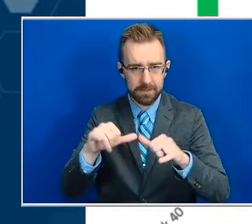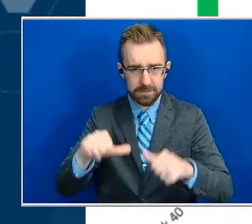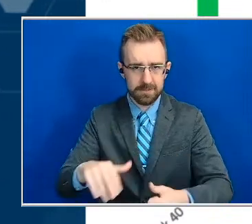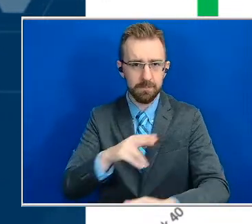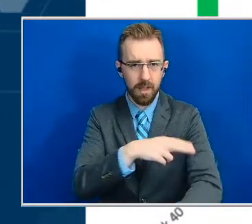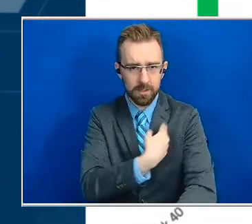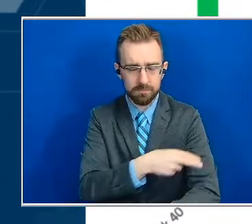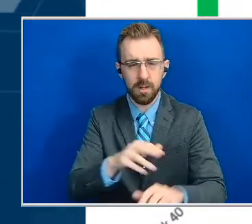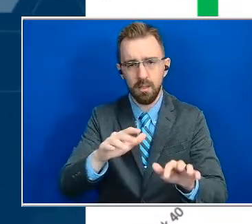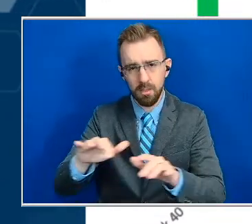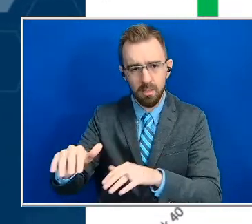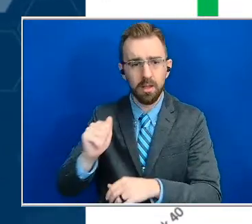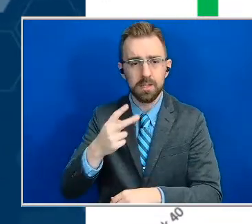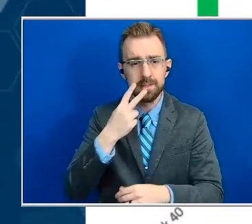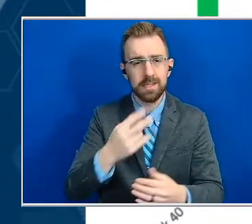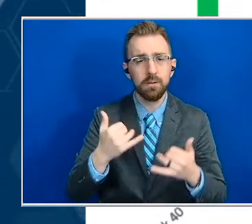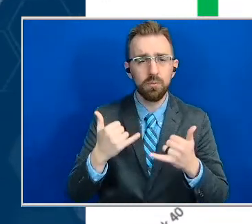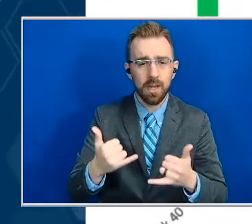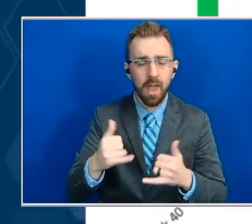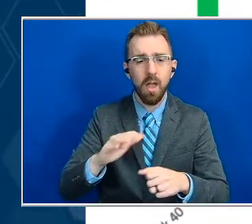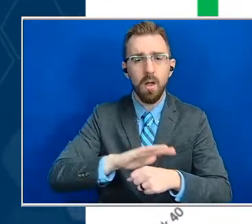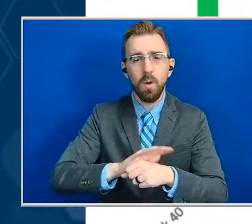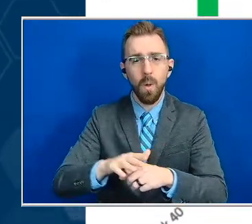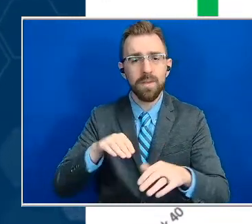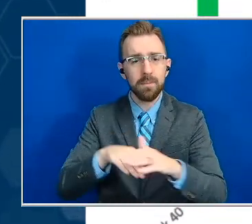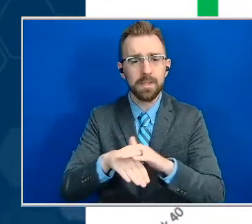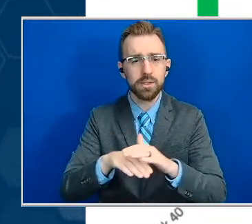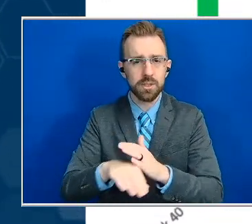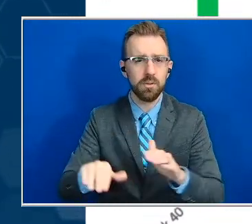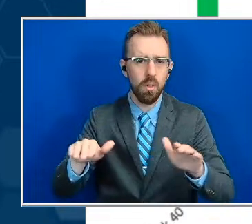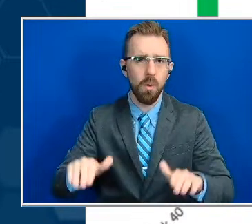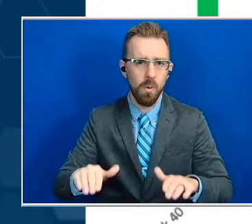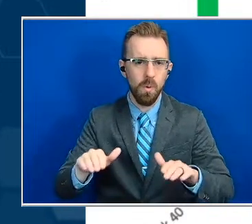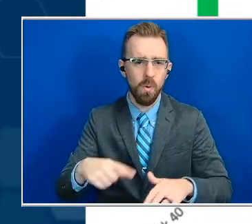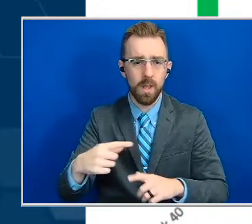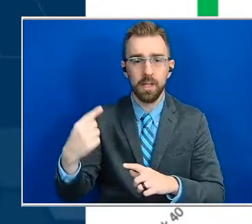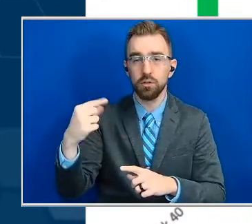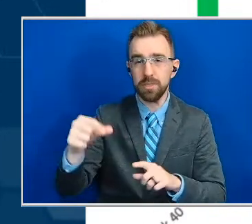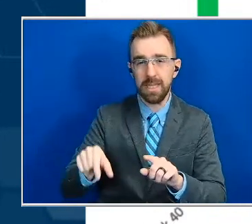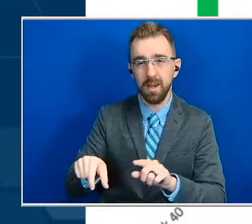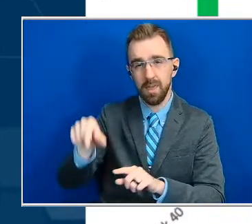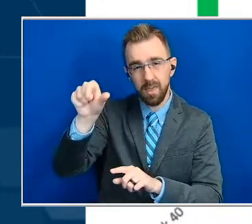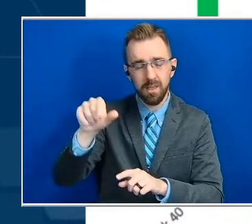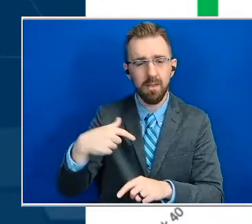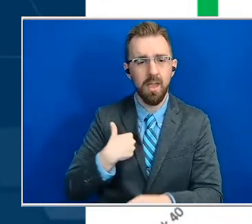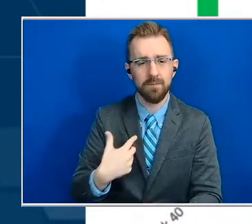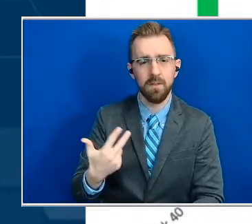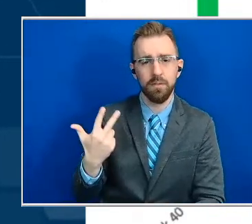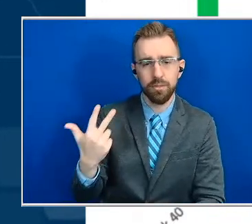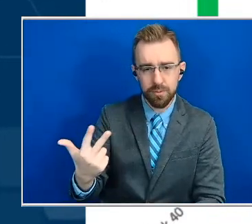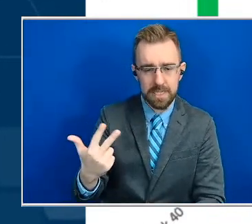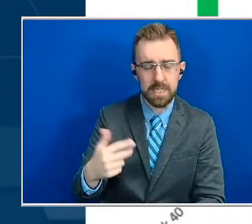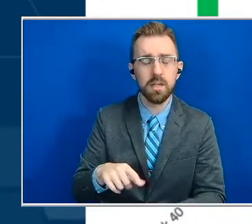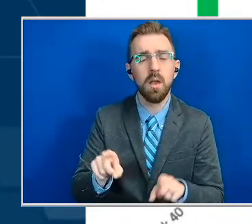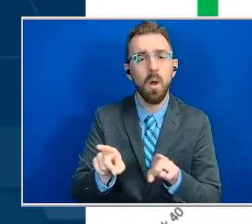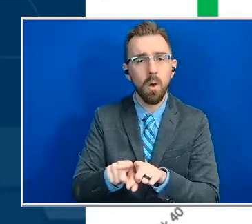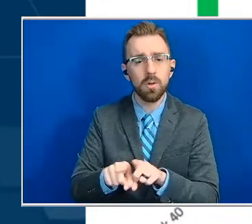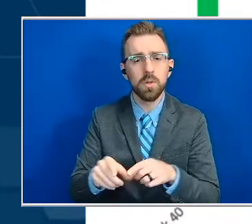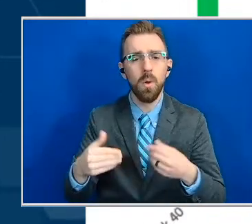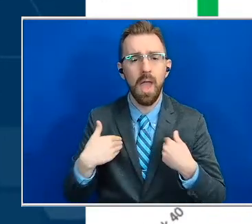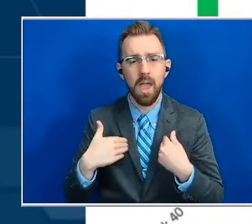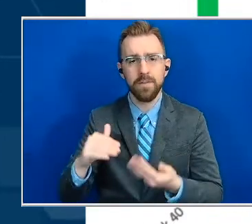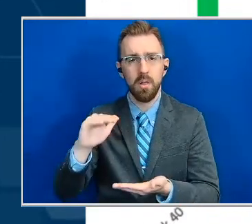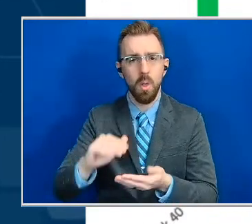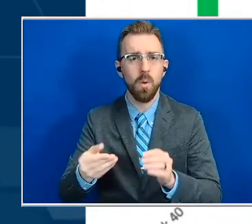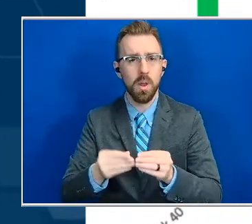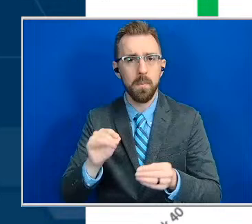the COVID admissions are very low. COVID is green. We have 3, but also we have a low number of influenza